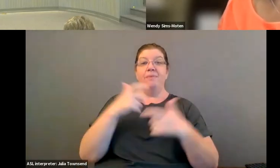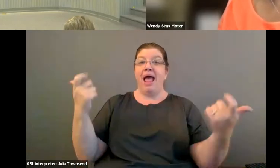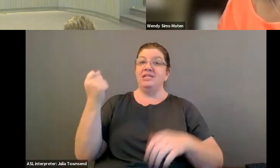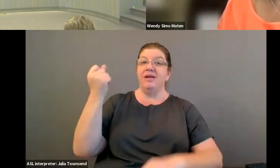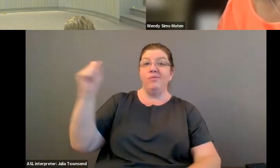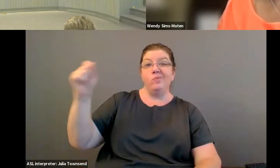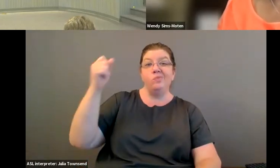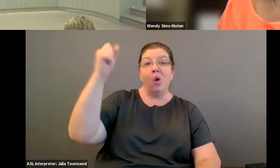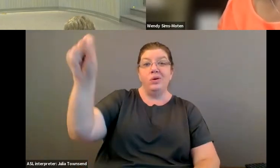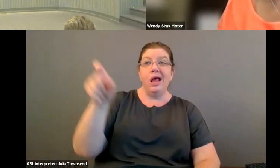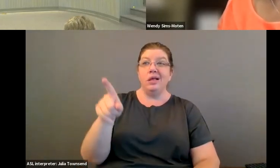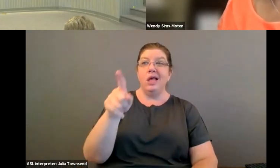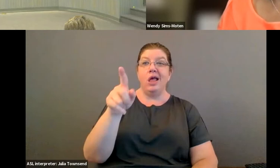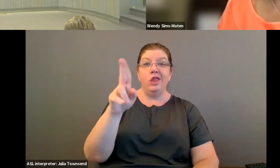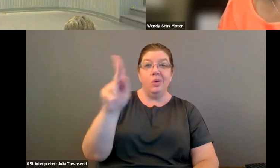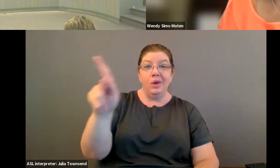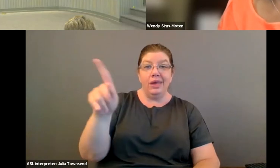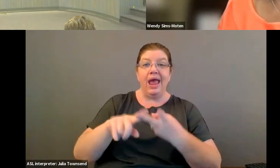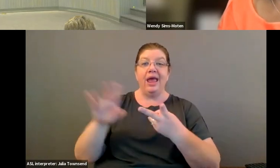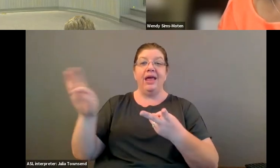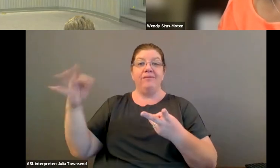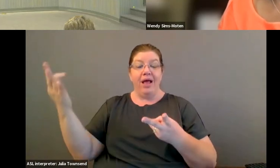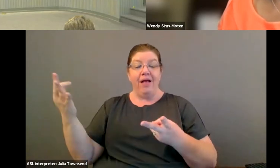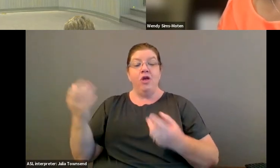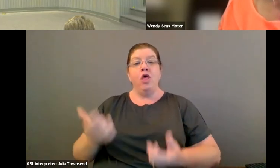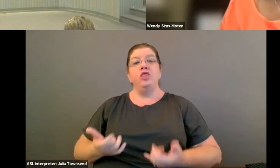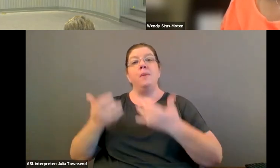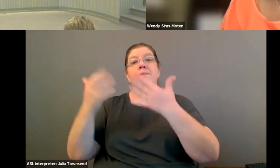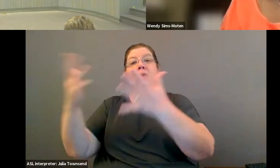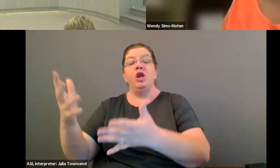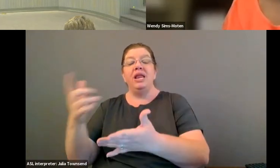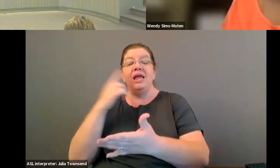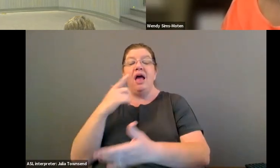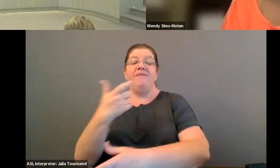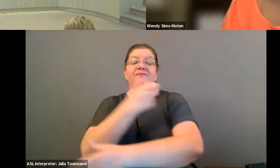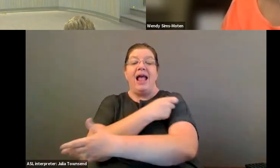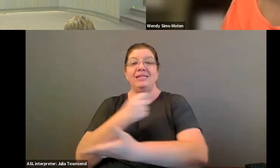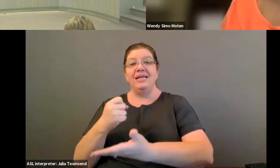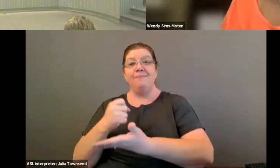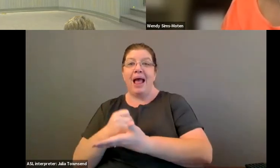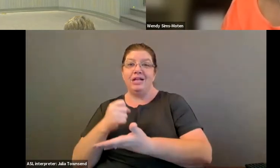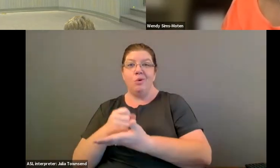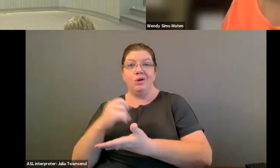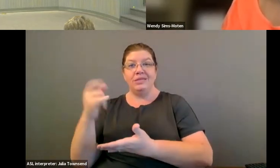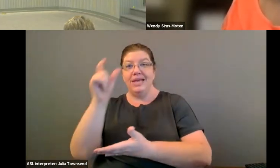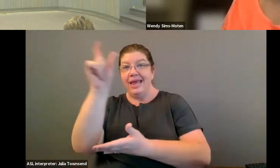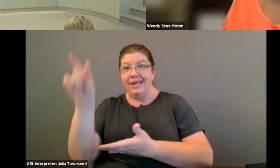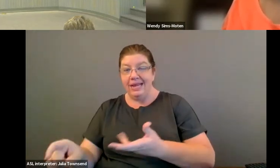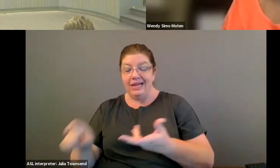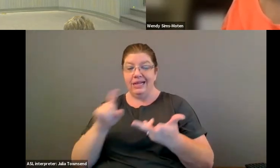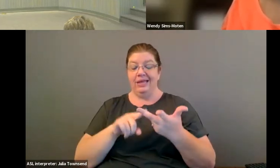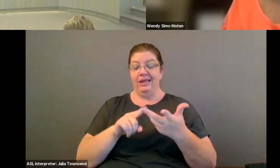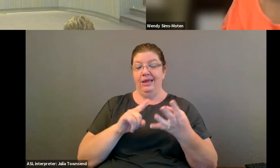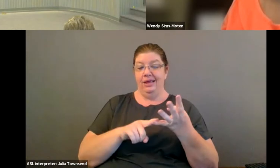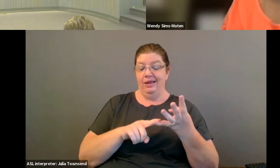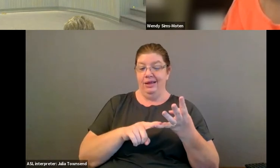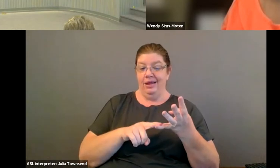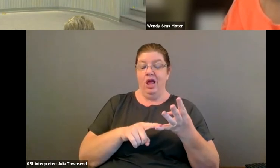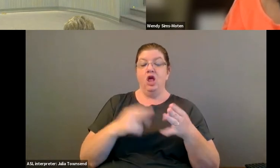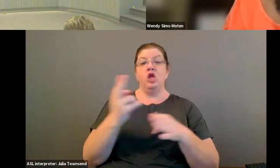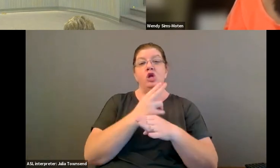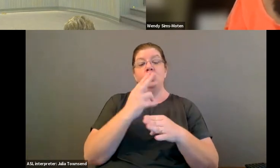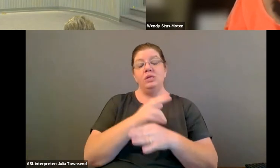UK and France, the burning of vaccine passports in Italy, the vindication of ivermectin as a safe and effective